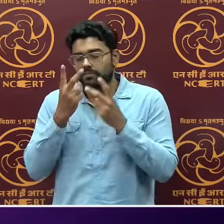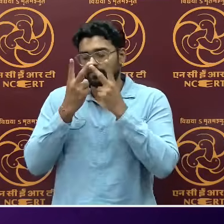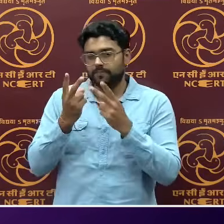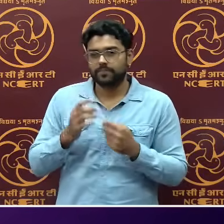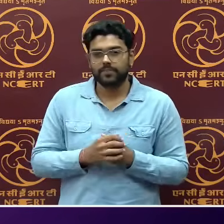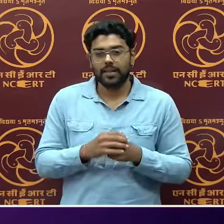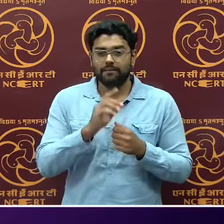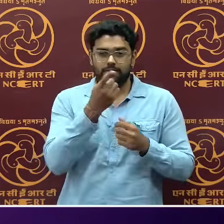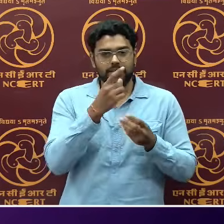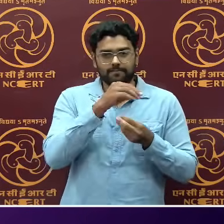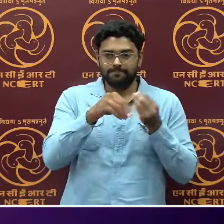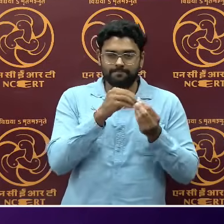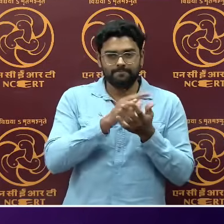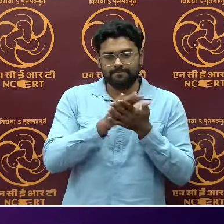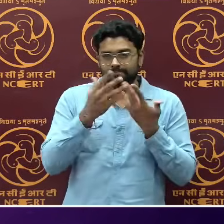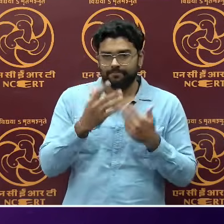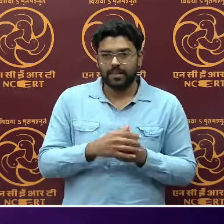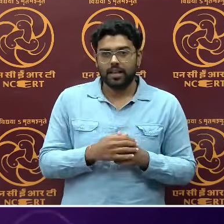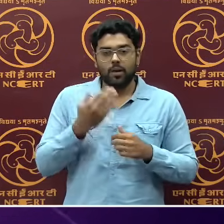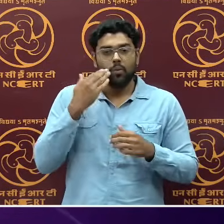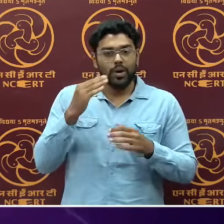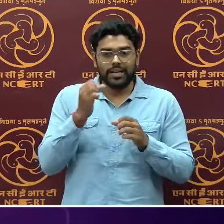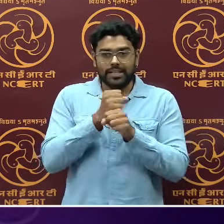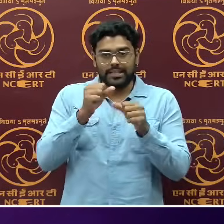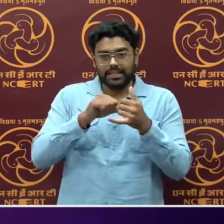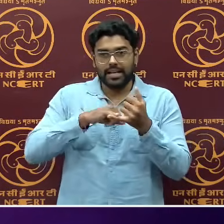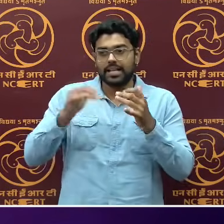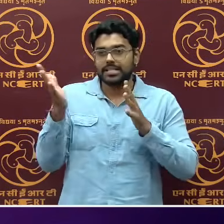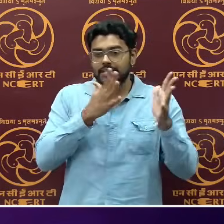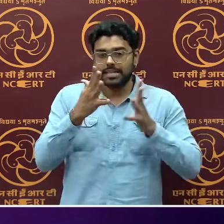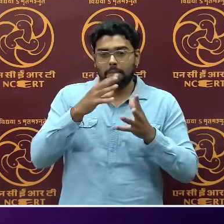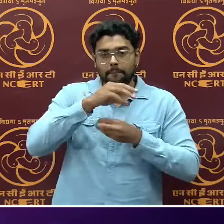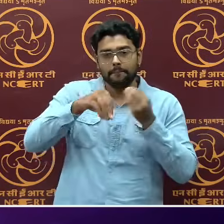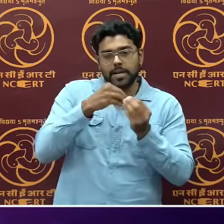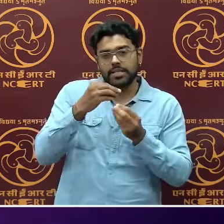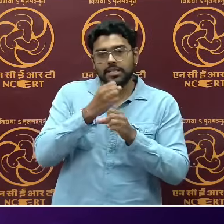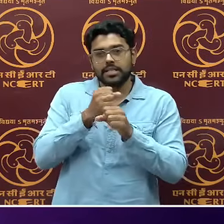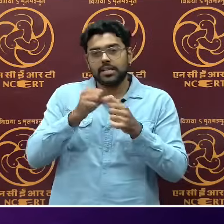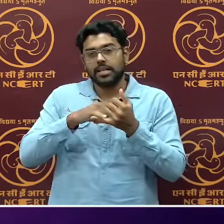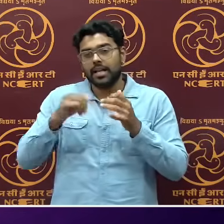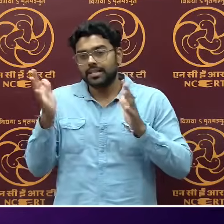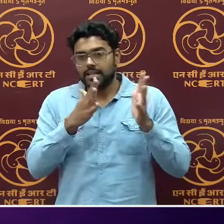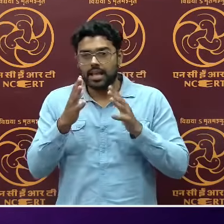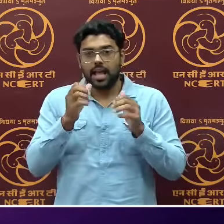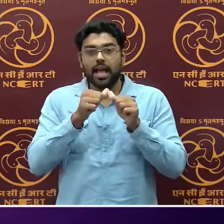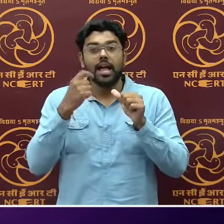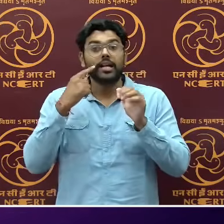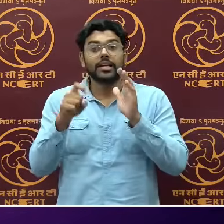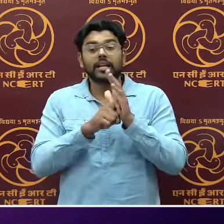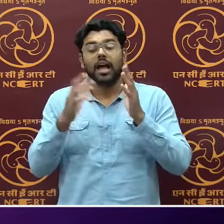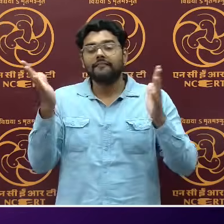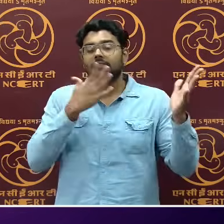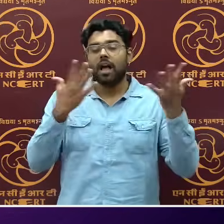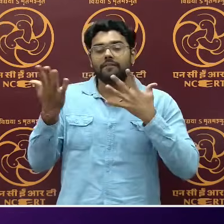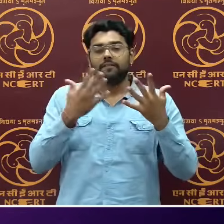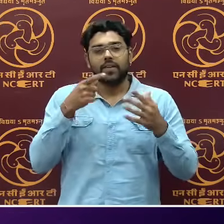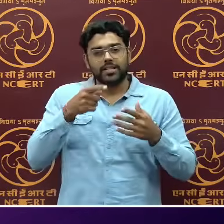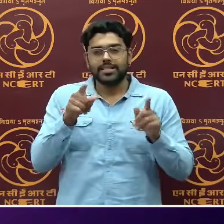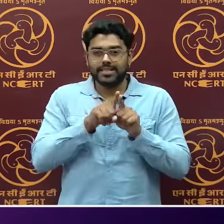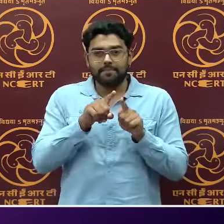have discussed, when gas is getting mixed in gas, example is air, and air is what? Uniform